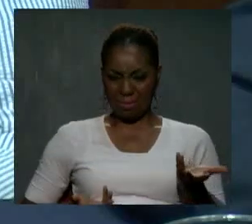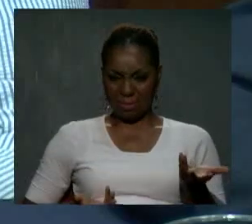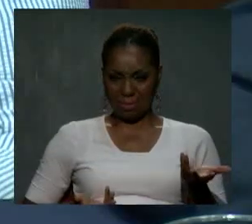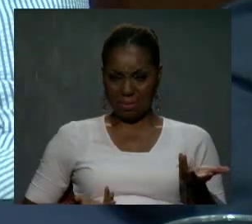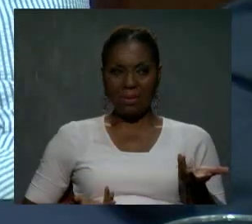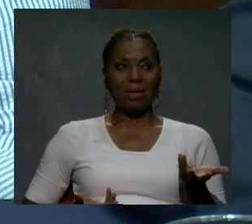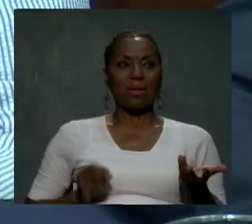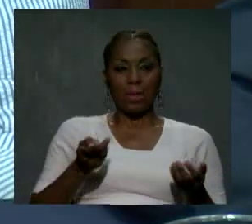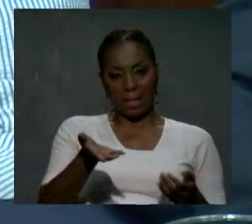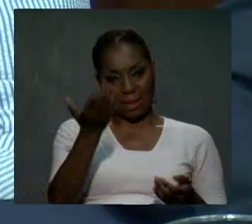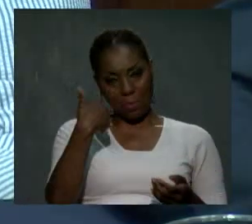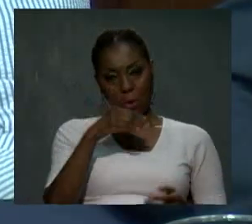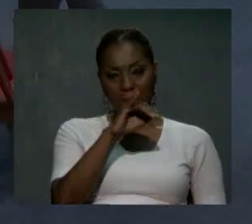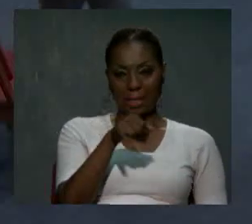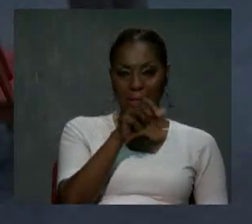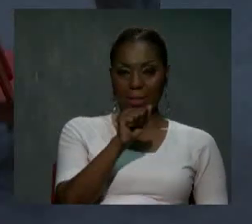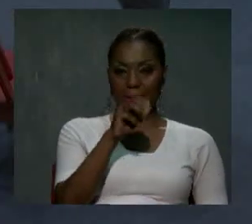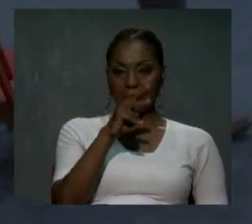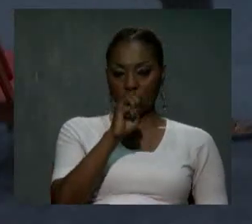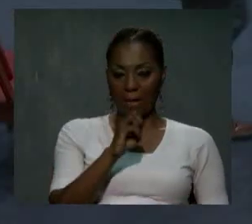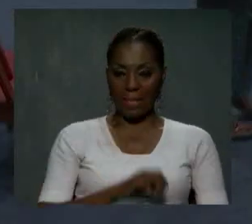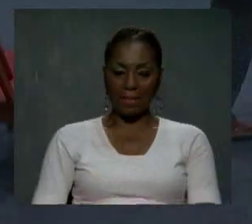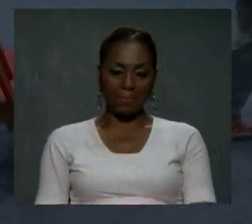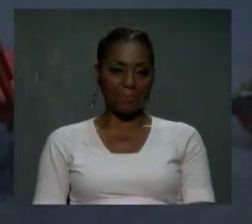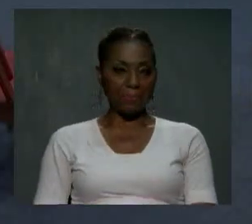Come on up, Jamie.